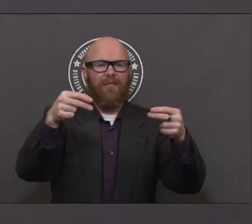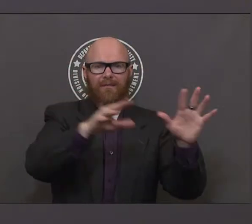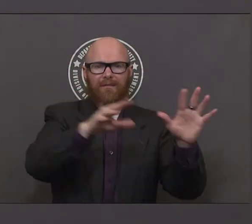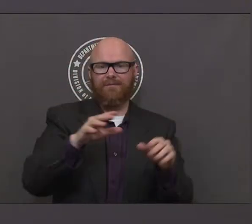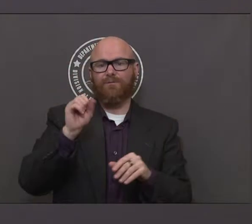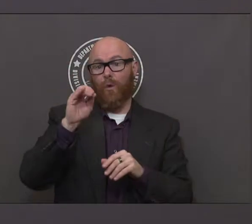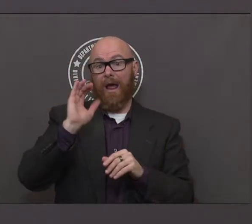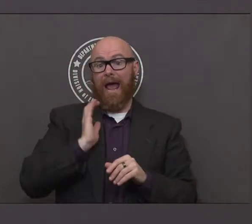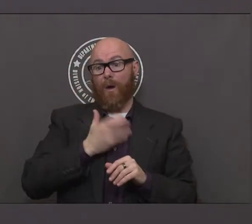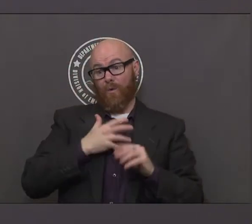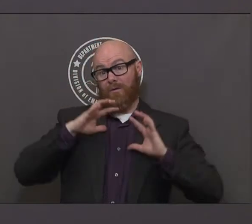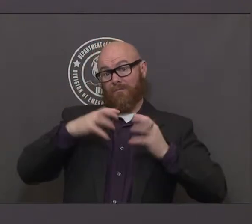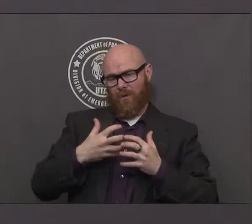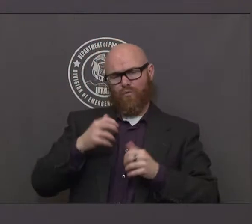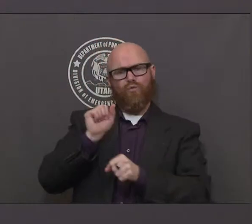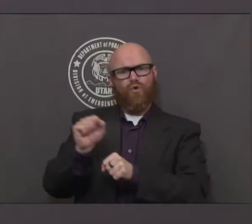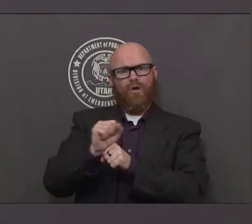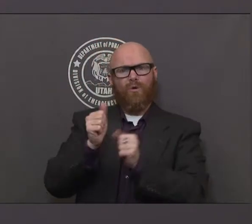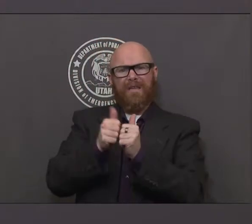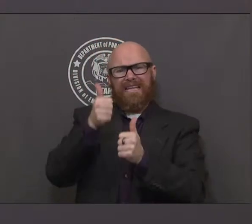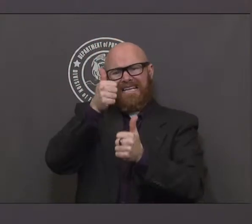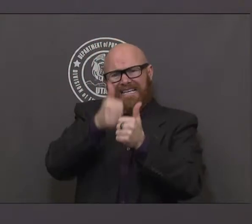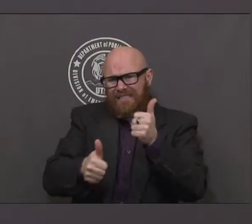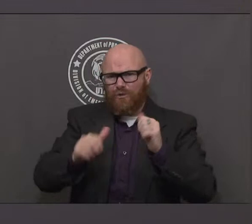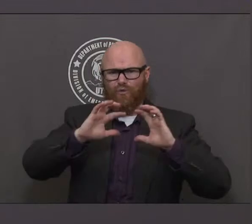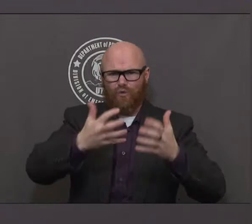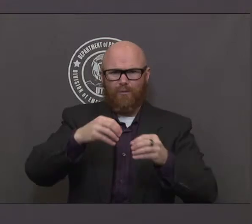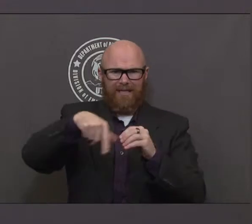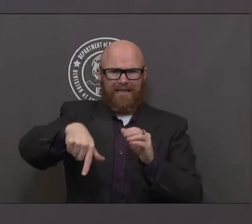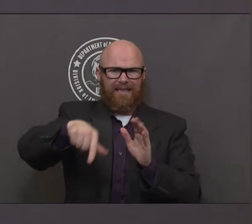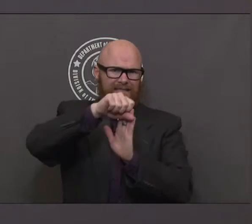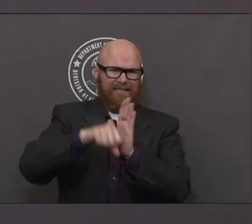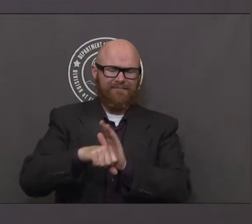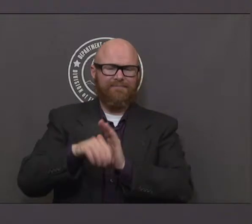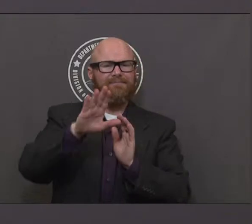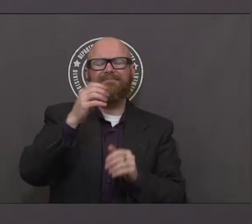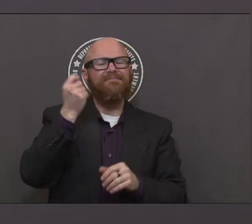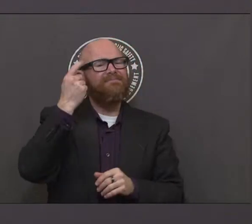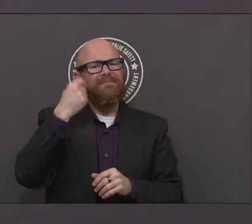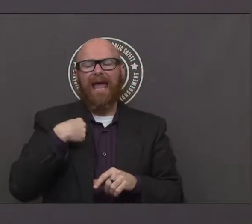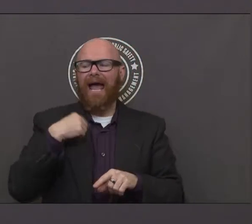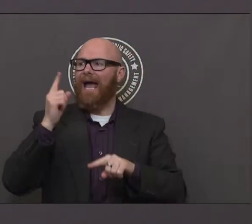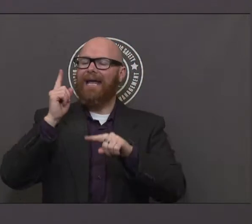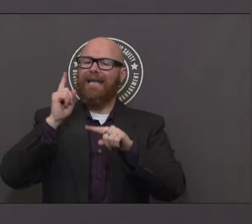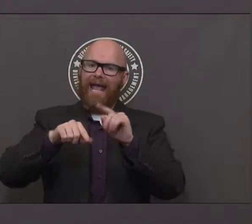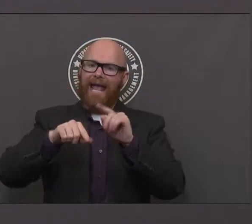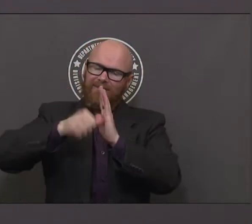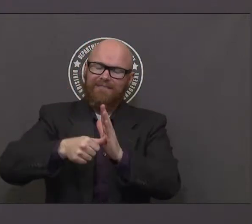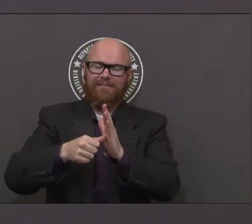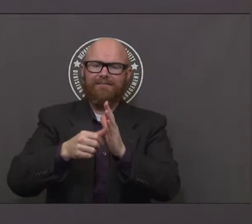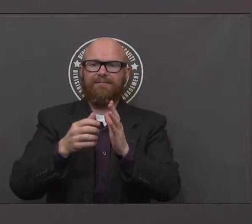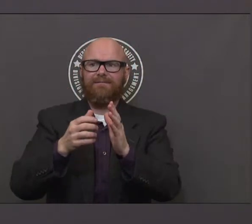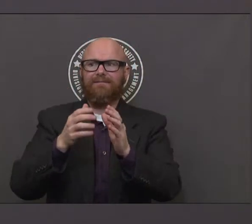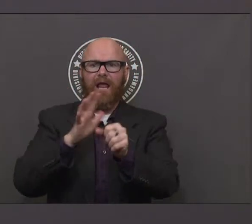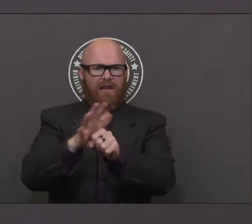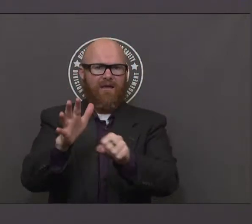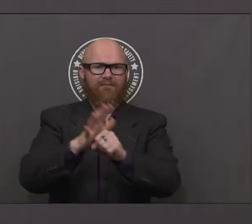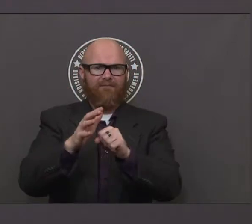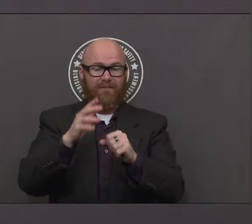Coalition is working with every group in the state. Again, I don't think I can overemphasize how difficult